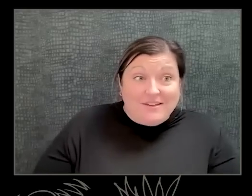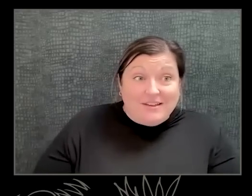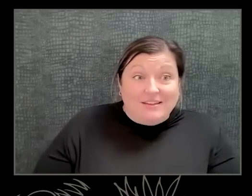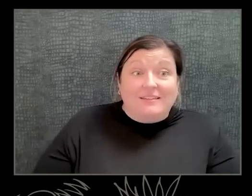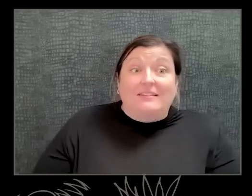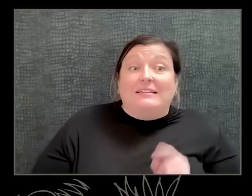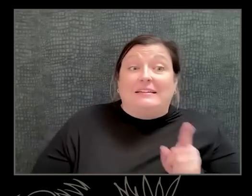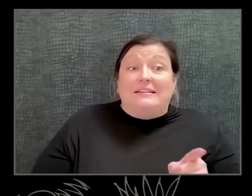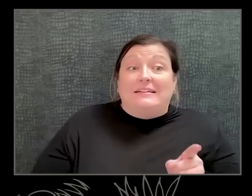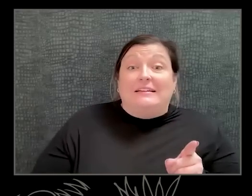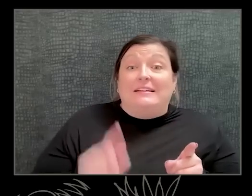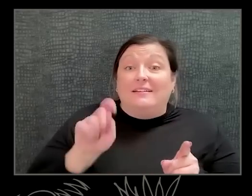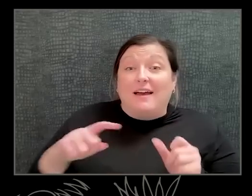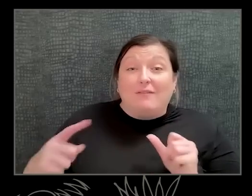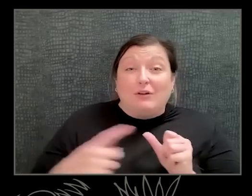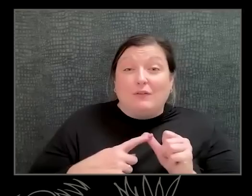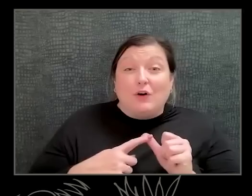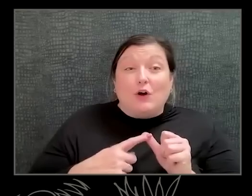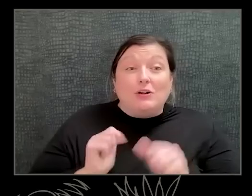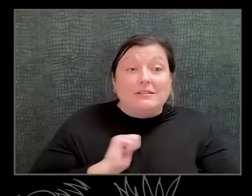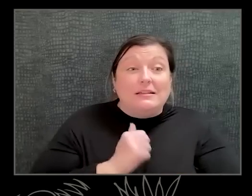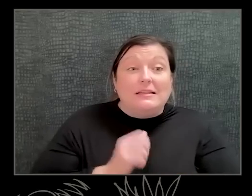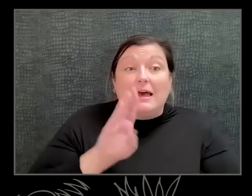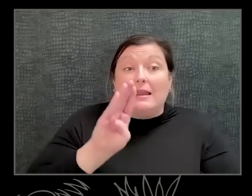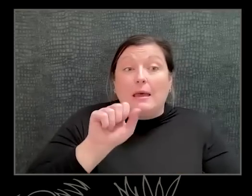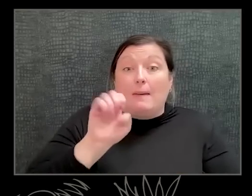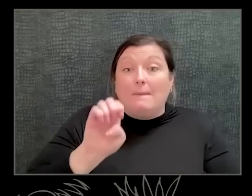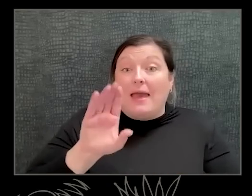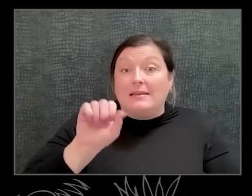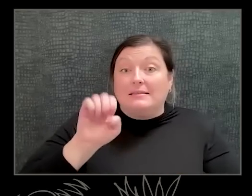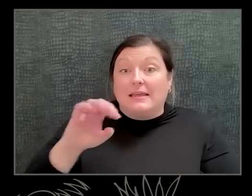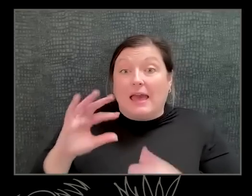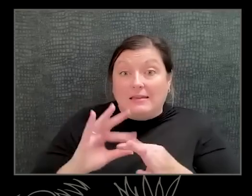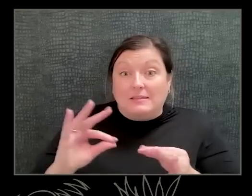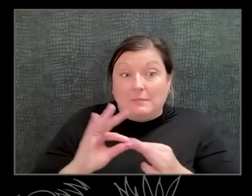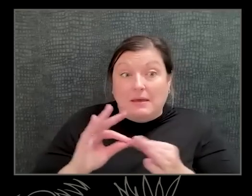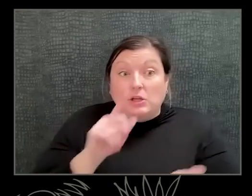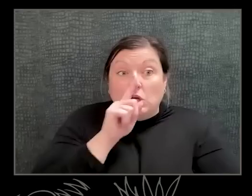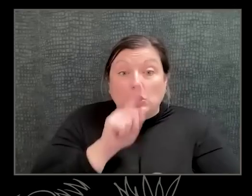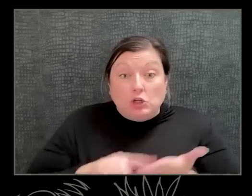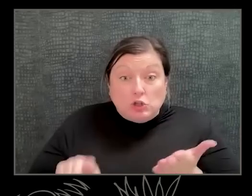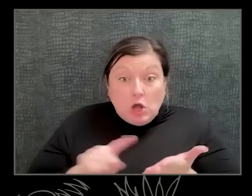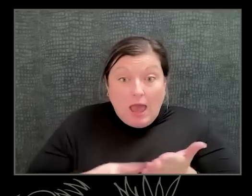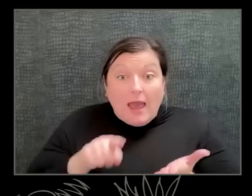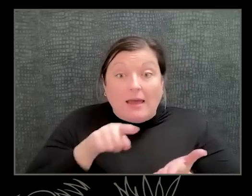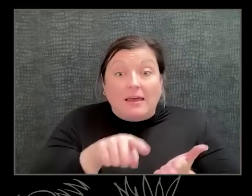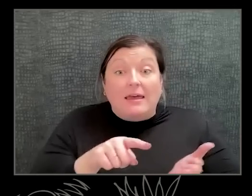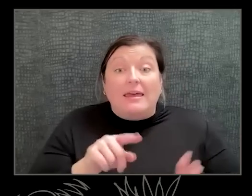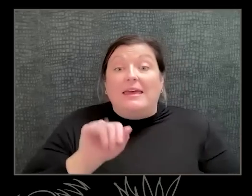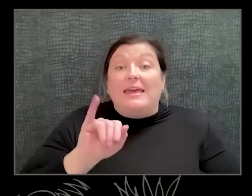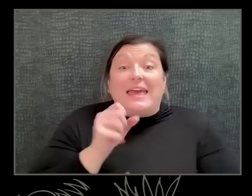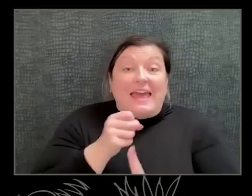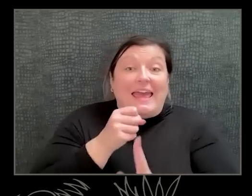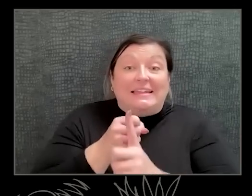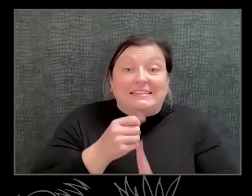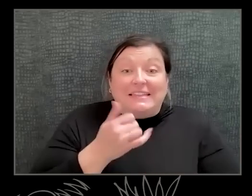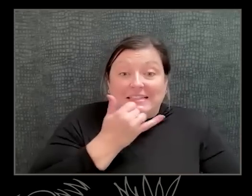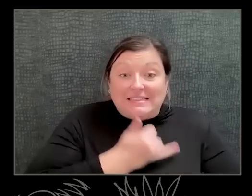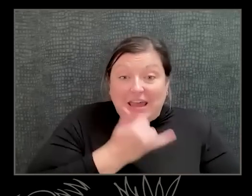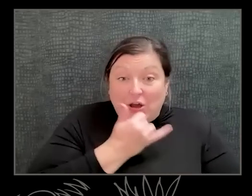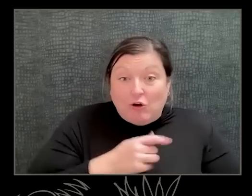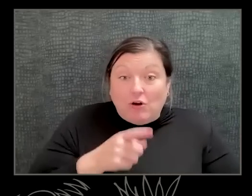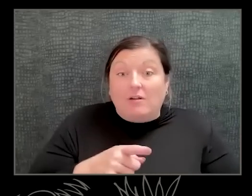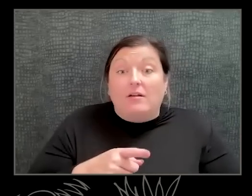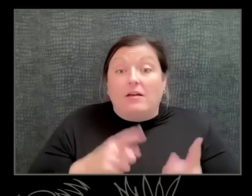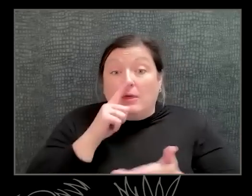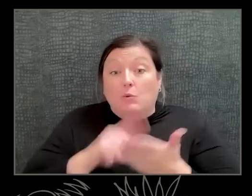We're going to have to first set a base case message, and then we're going to check if it's an instance of error. Then we're going to check if we have an instance of the DNS zone not found error. Then